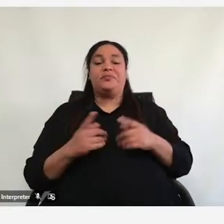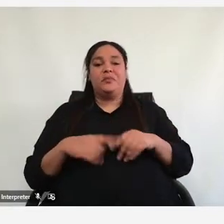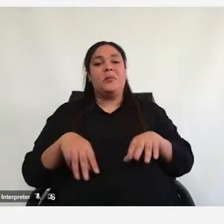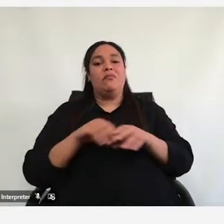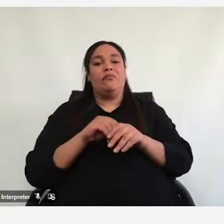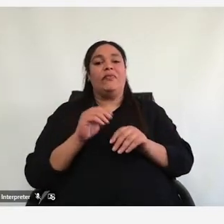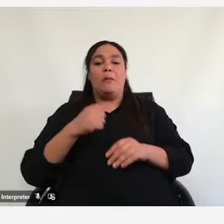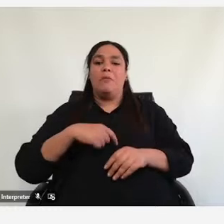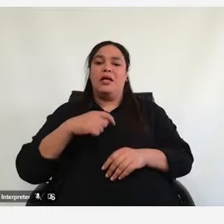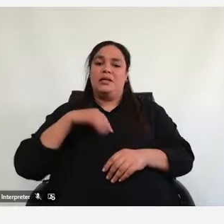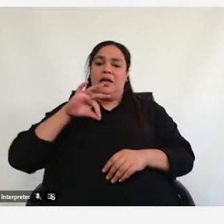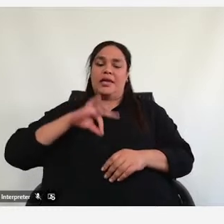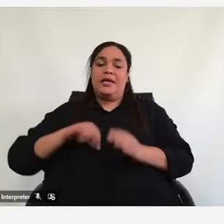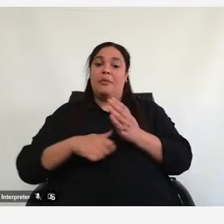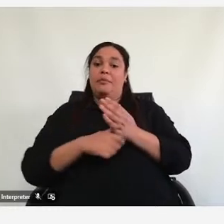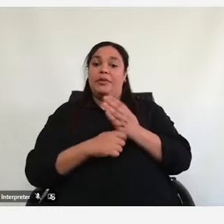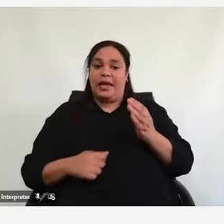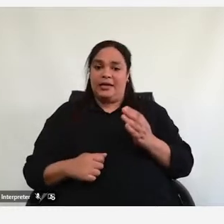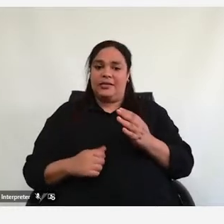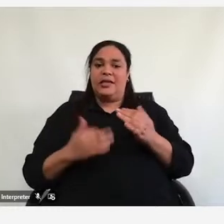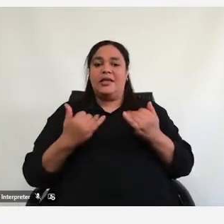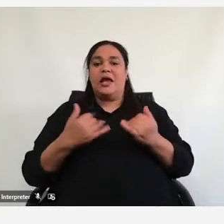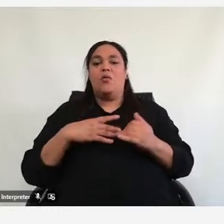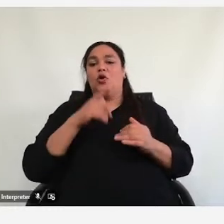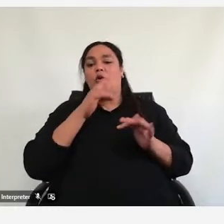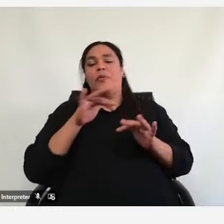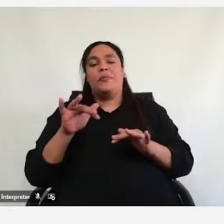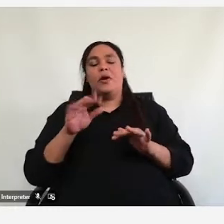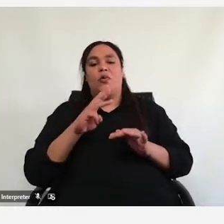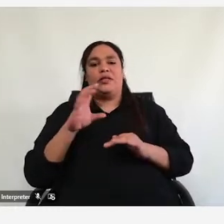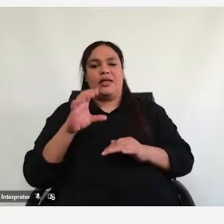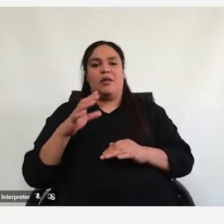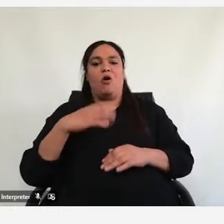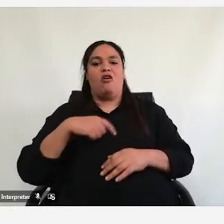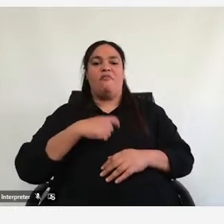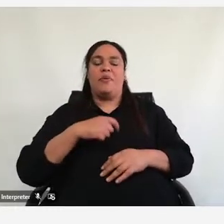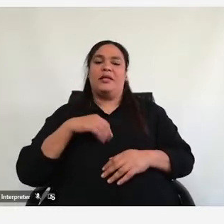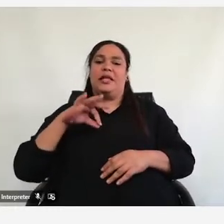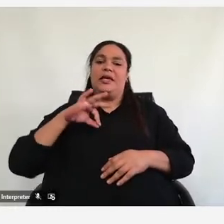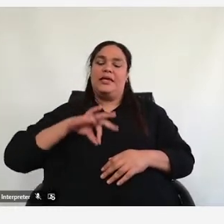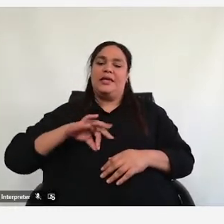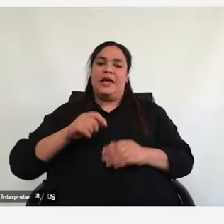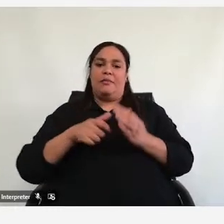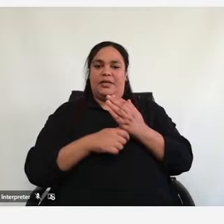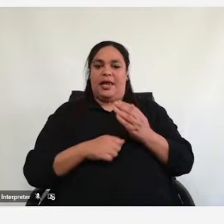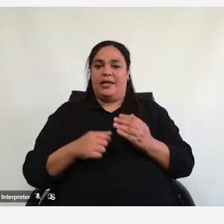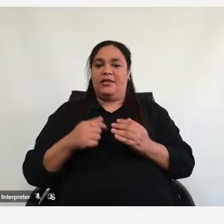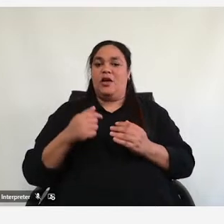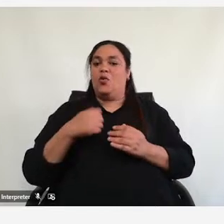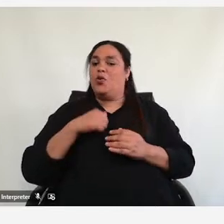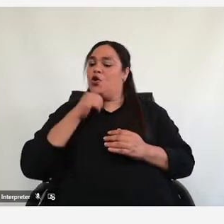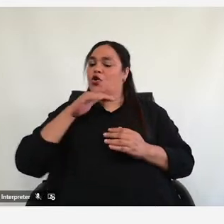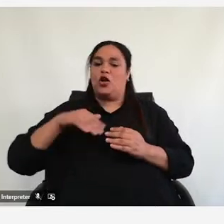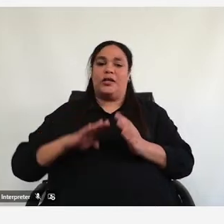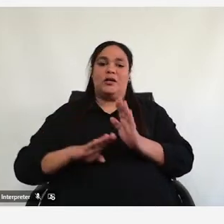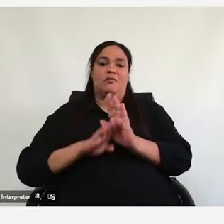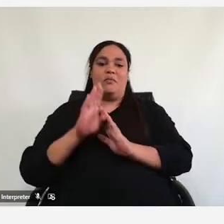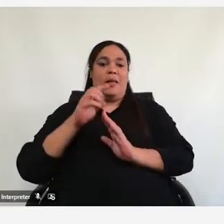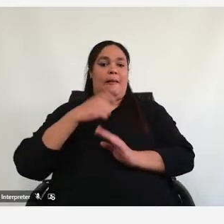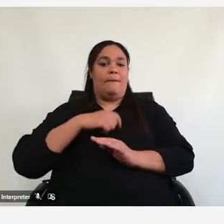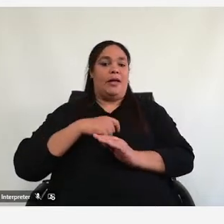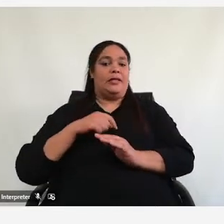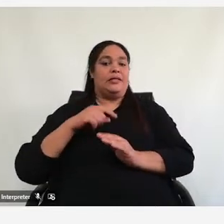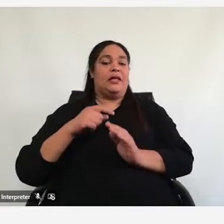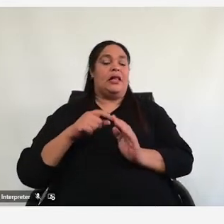personal income tax, now I want to speak to the people of the Western Cape about personal income tax. We haven't had increases in the personal income